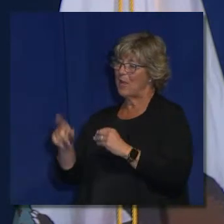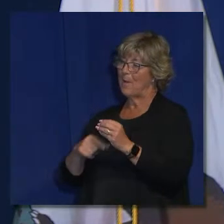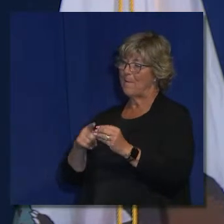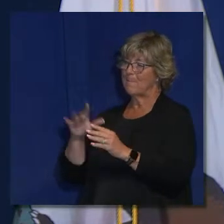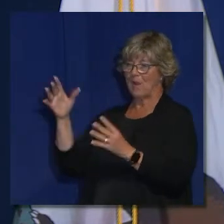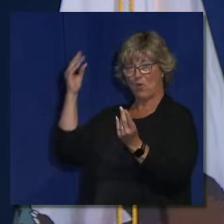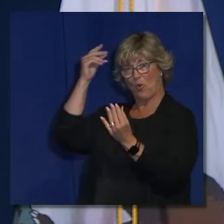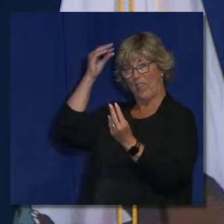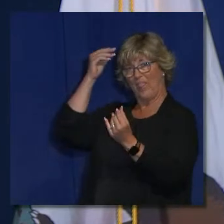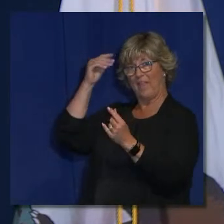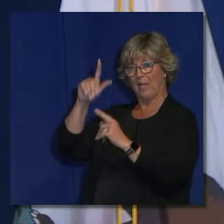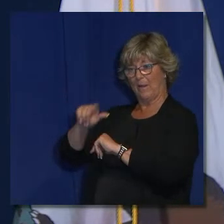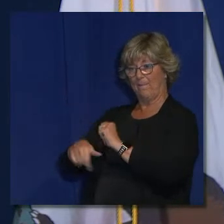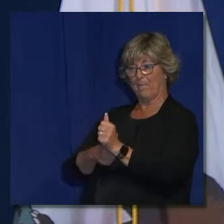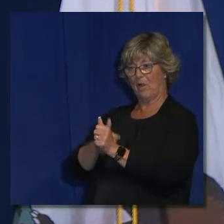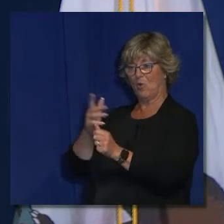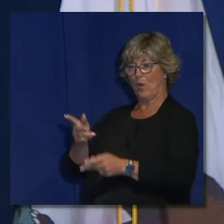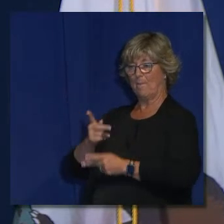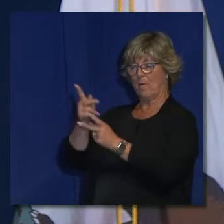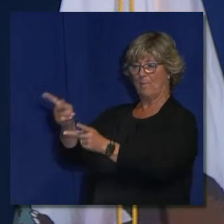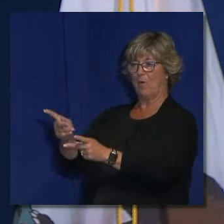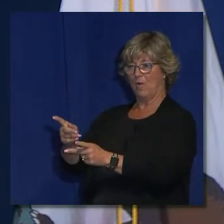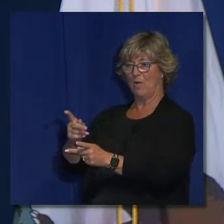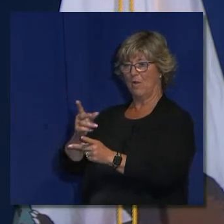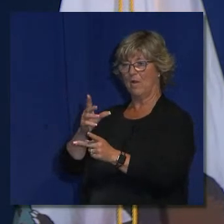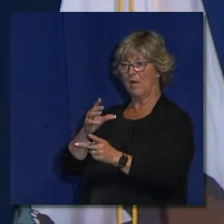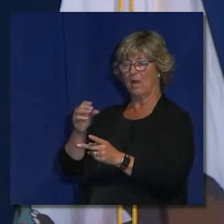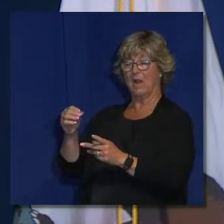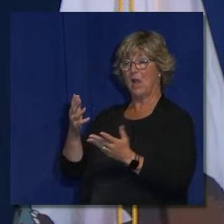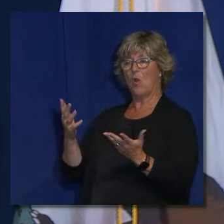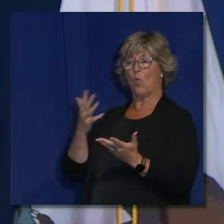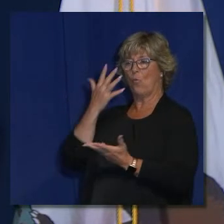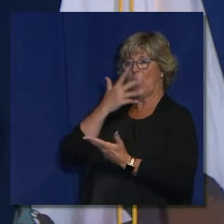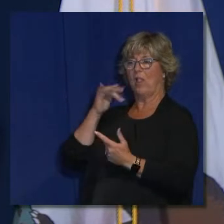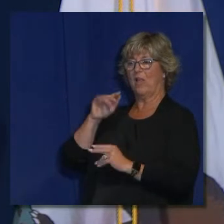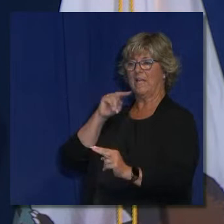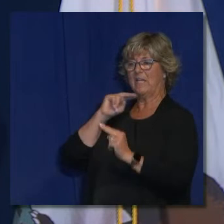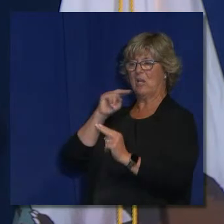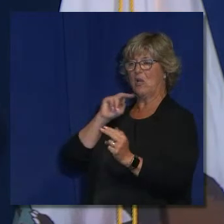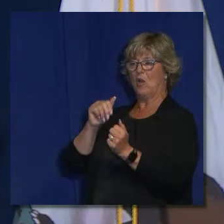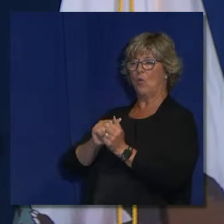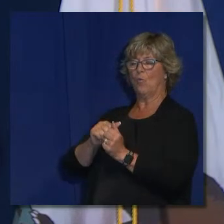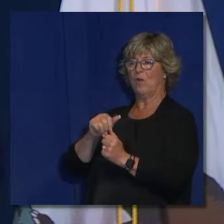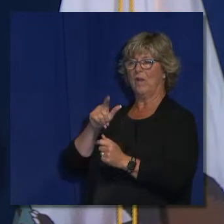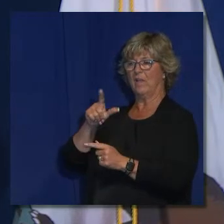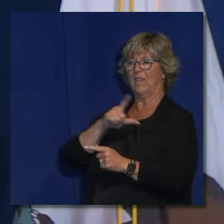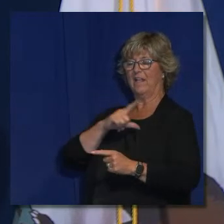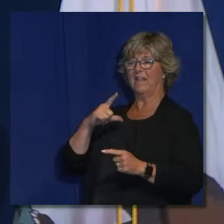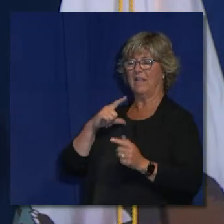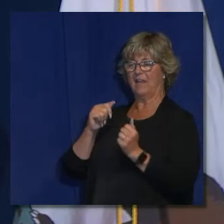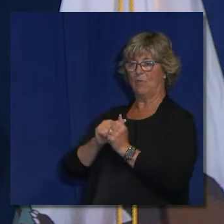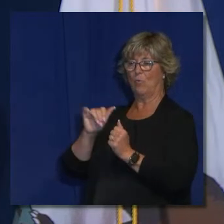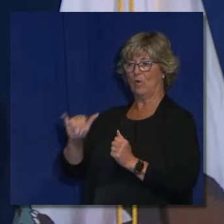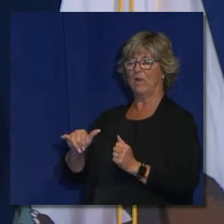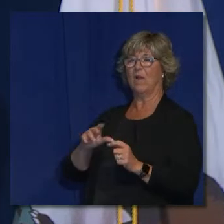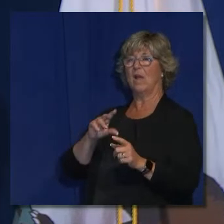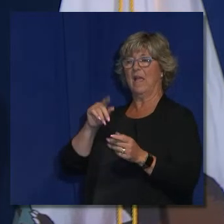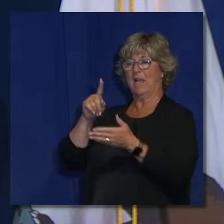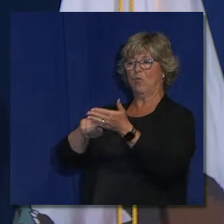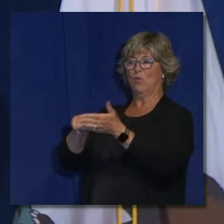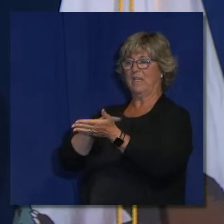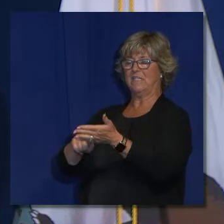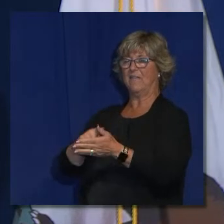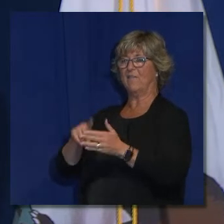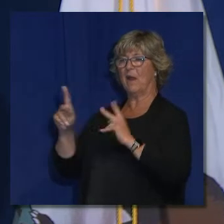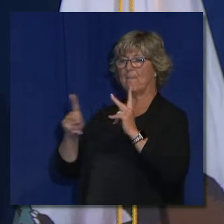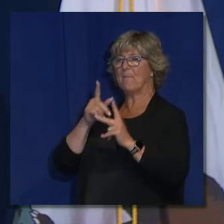about your thinking behind your proposal and also the status of negotiations with lawmakers on this? Yeah. And also criticism from